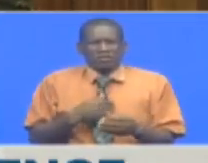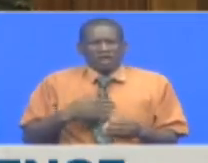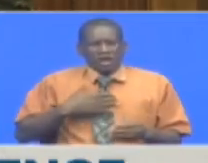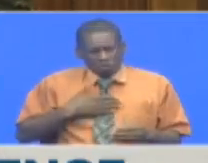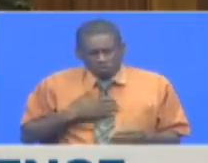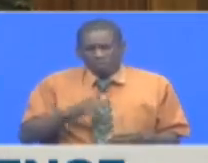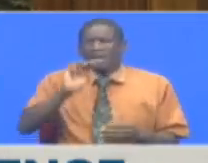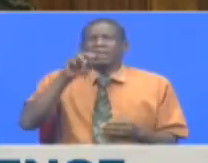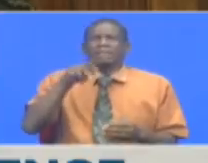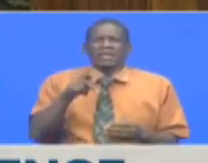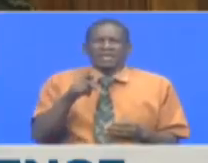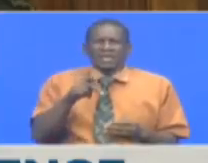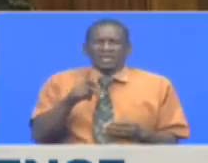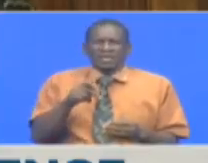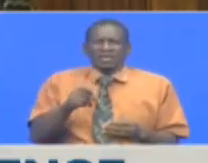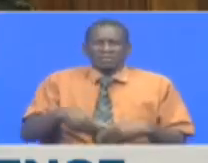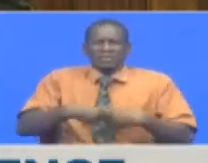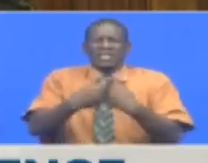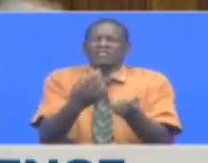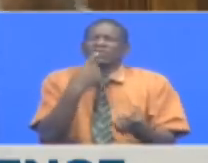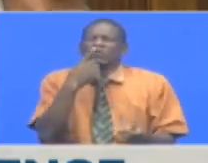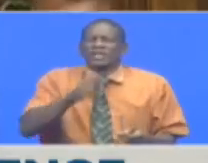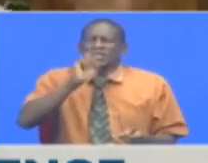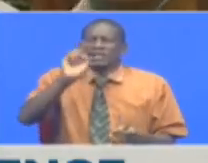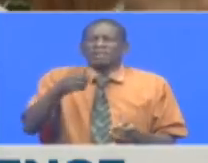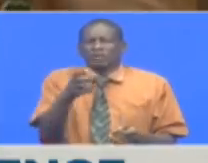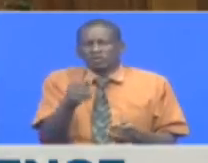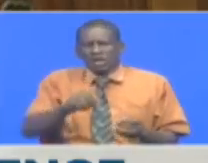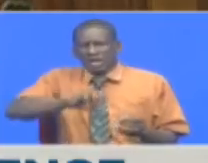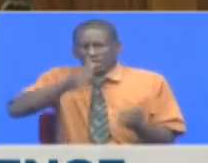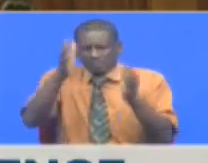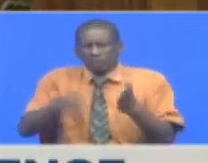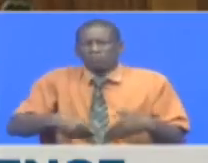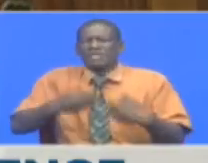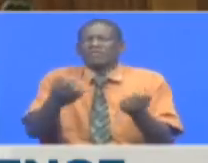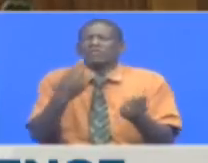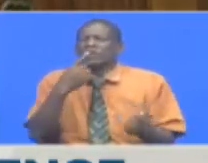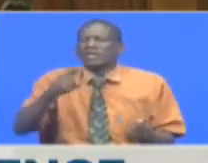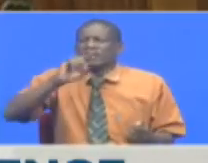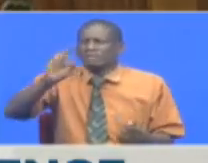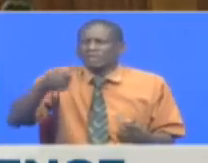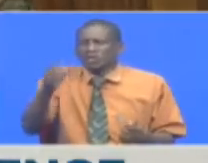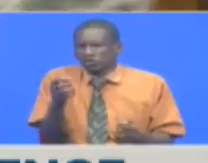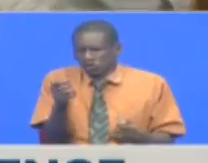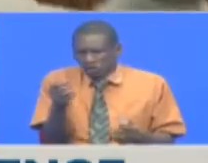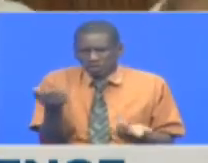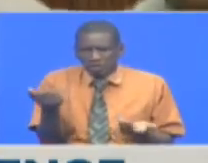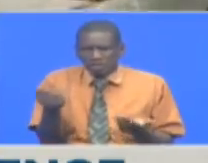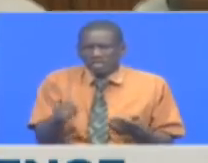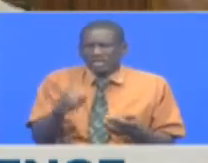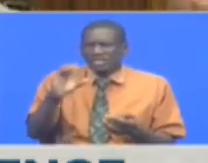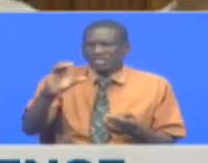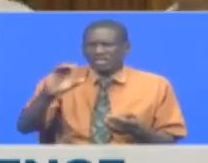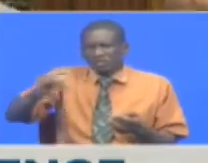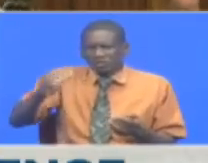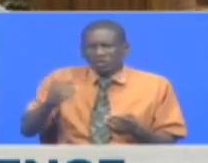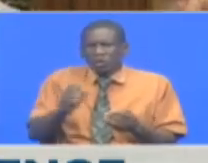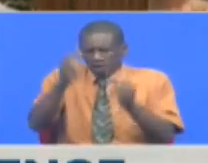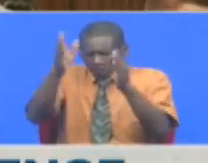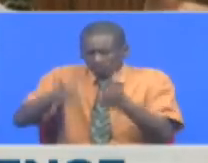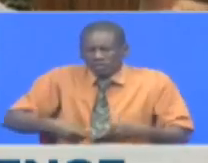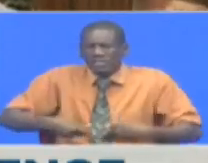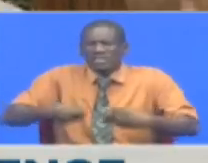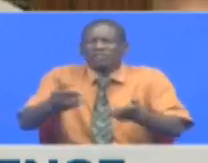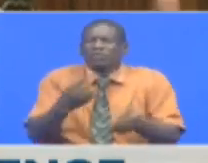parliament receiving 100 million shillings and another one receiving 100 million shillings, one is distributing 100 million